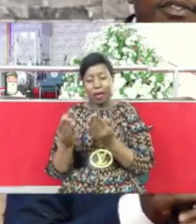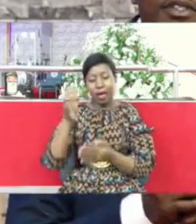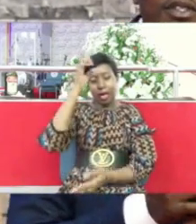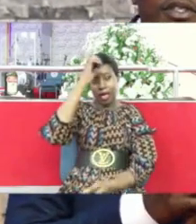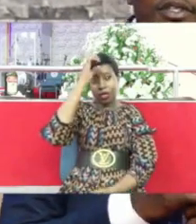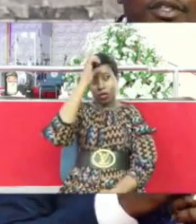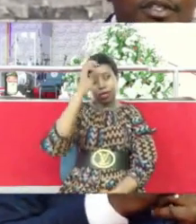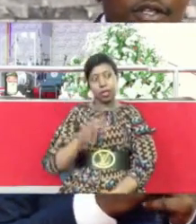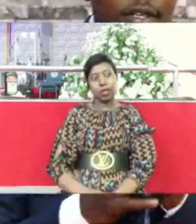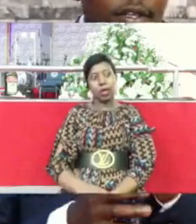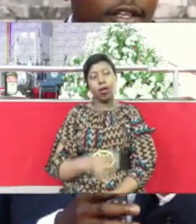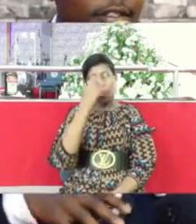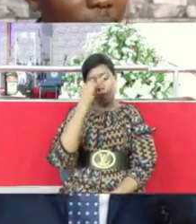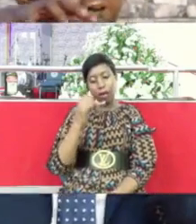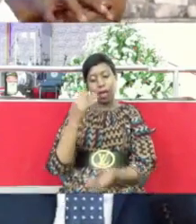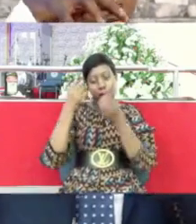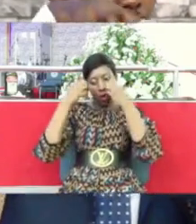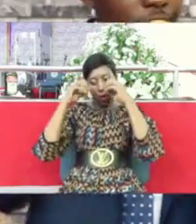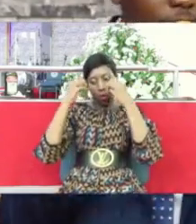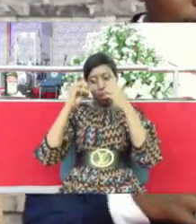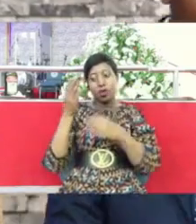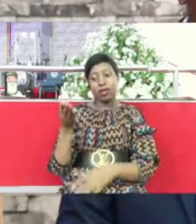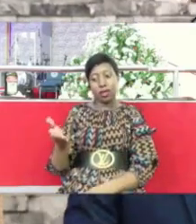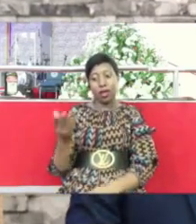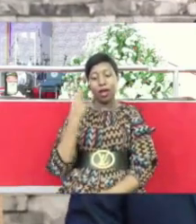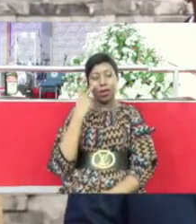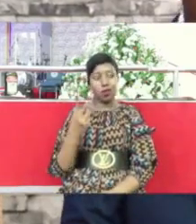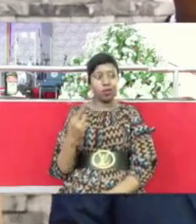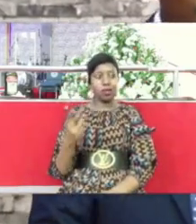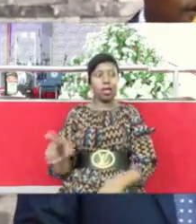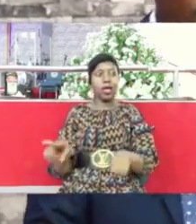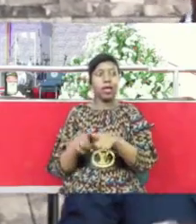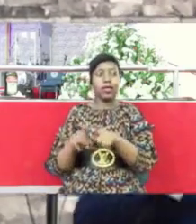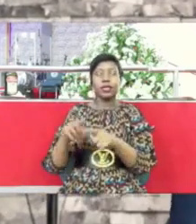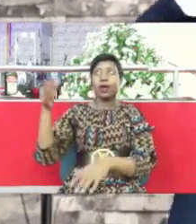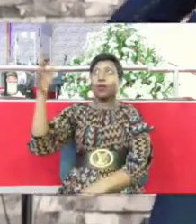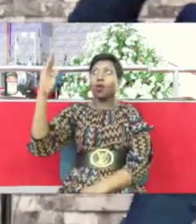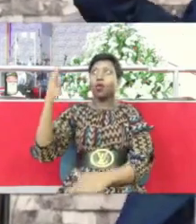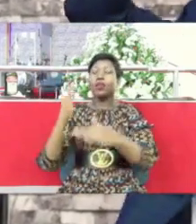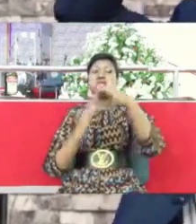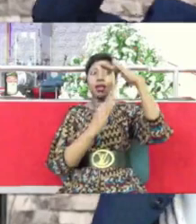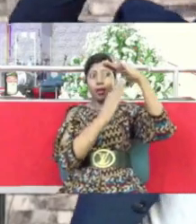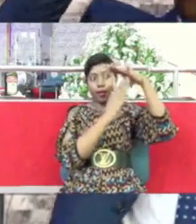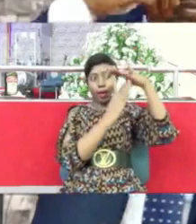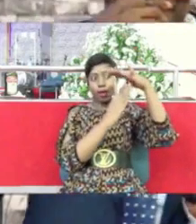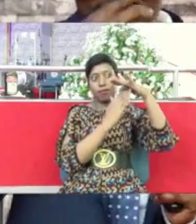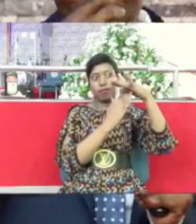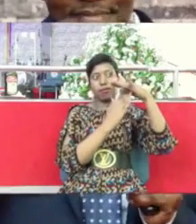Kwa sababu, yeah, ako juu, anaona. He's up there and he's watching. Mungu wetu ako juu ya Google. Our God is above